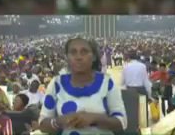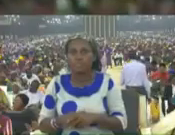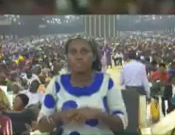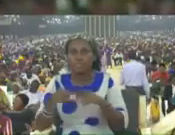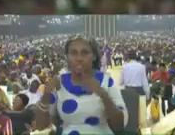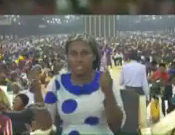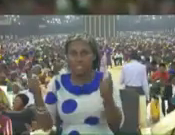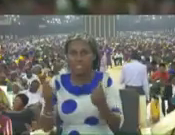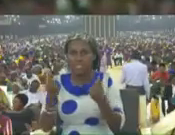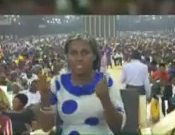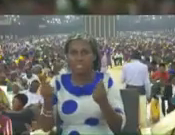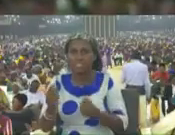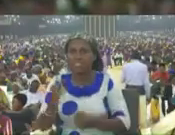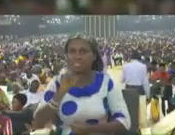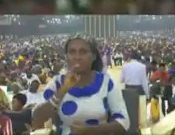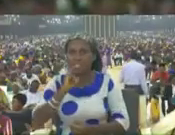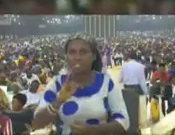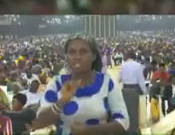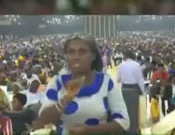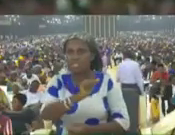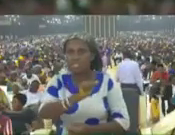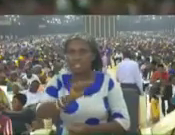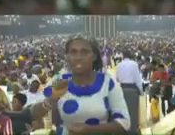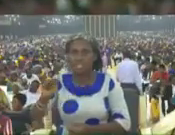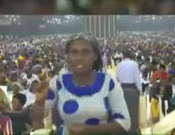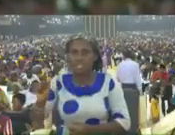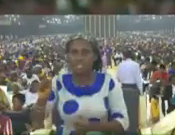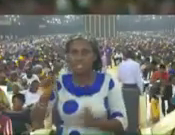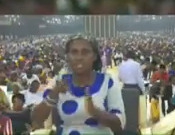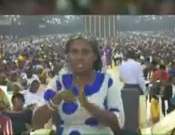Sin is a killer.